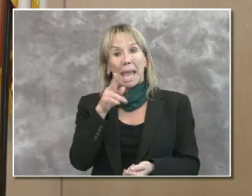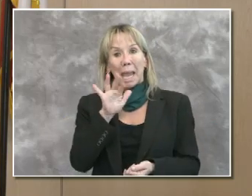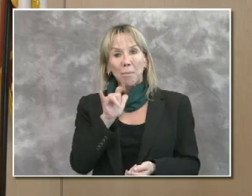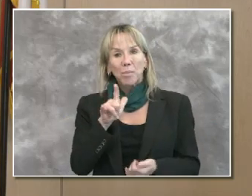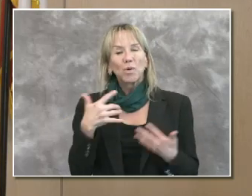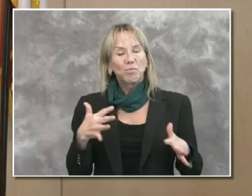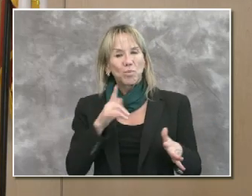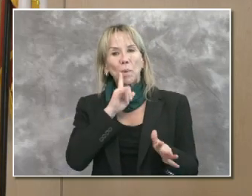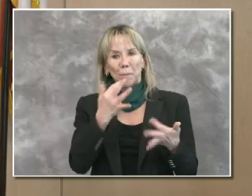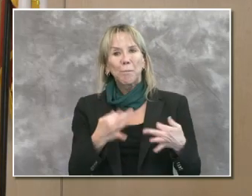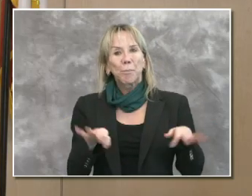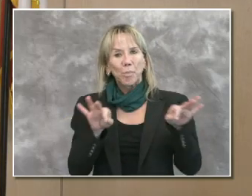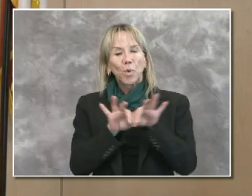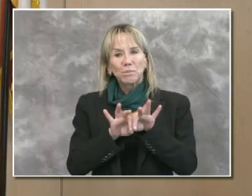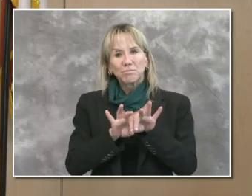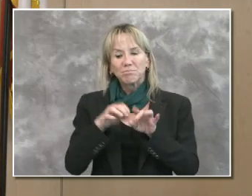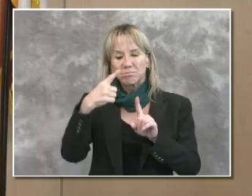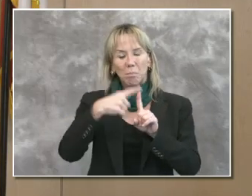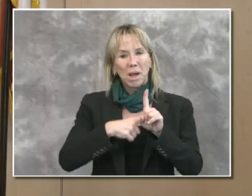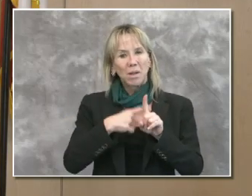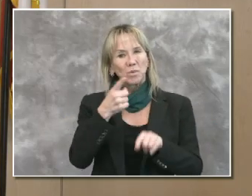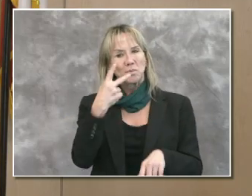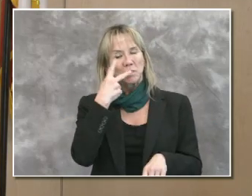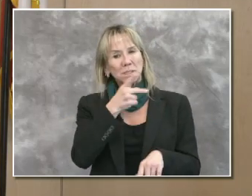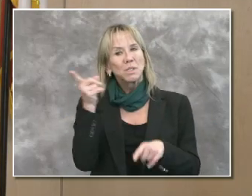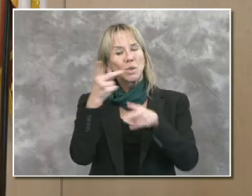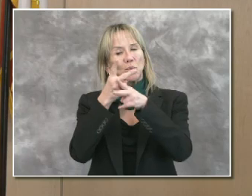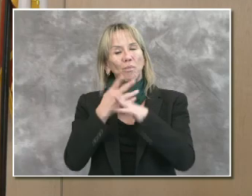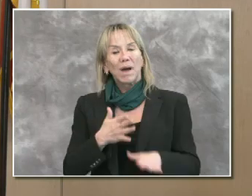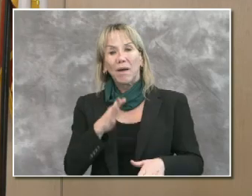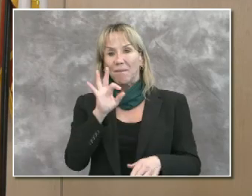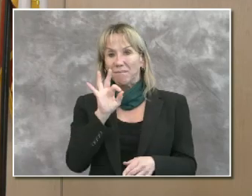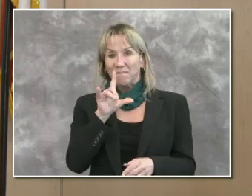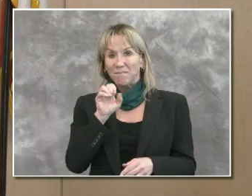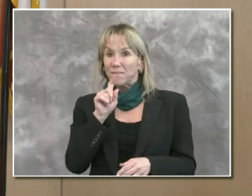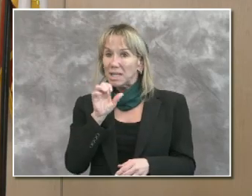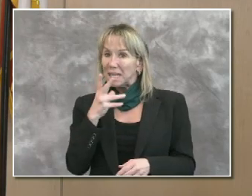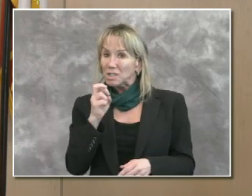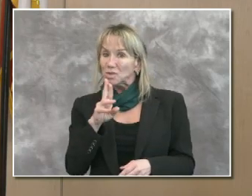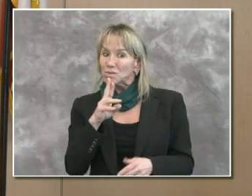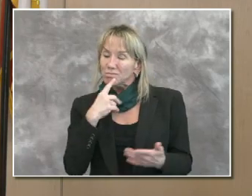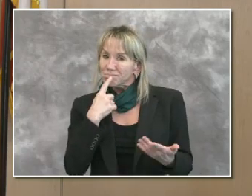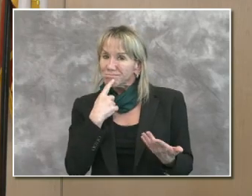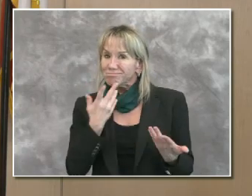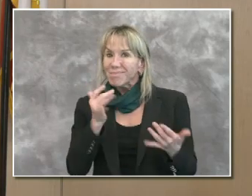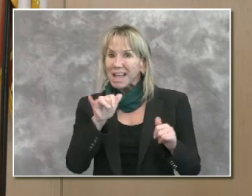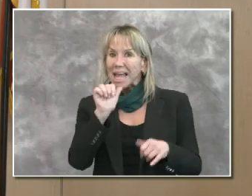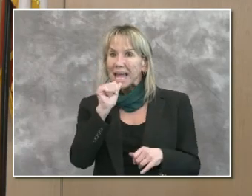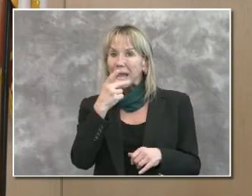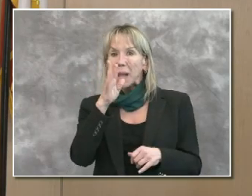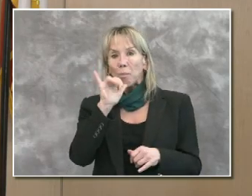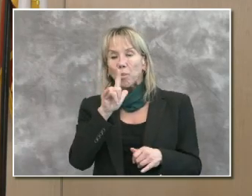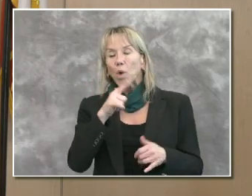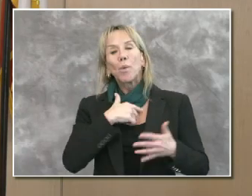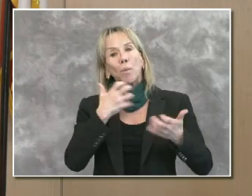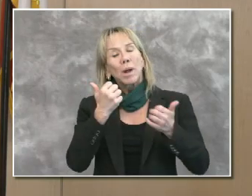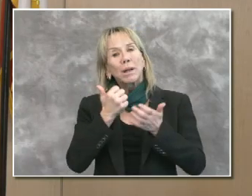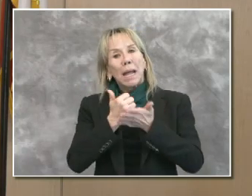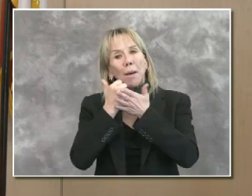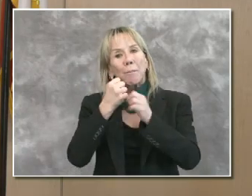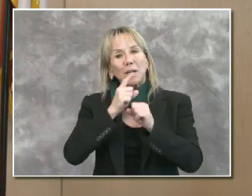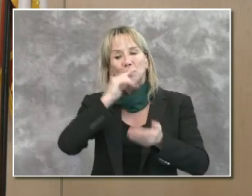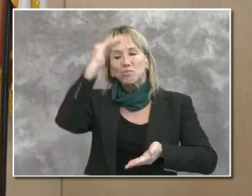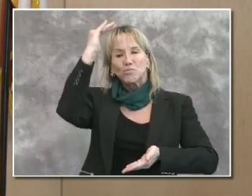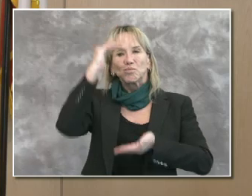vital month, as you've heard from Supervisor Fletcher, and this is, again, to help decrease COVID-19 cases in San Diego